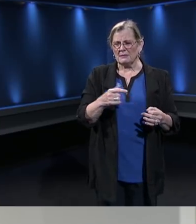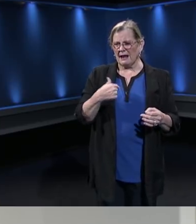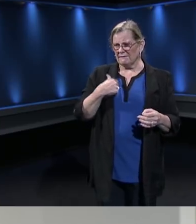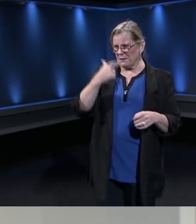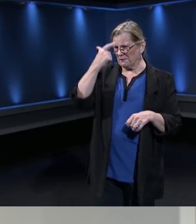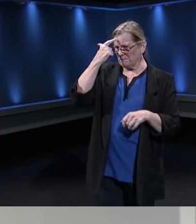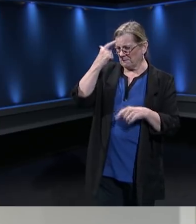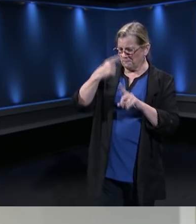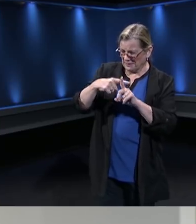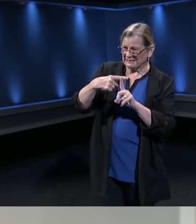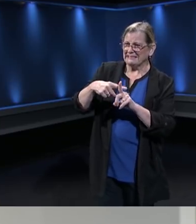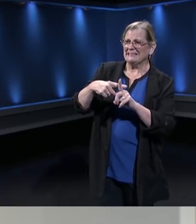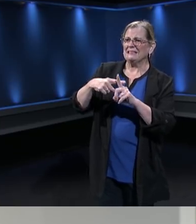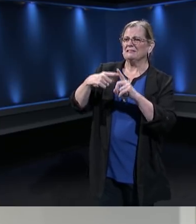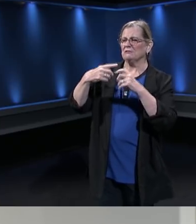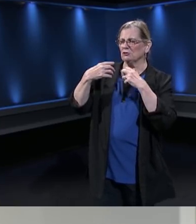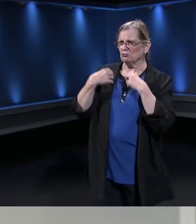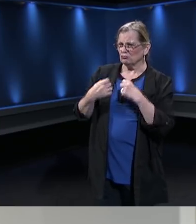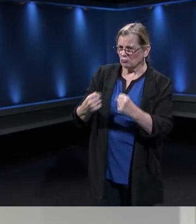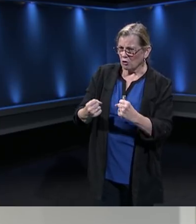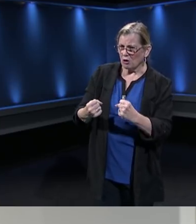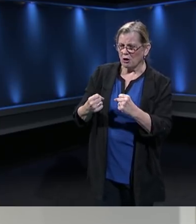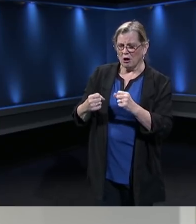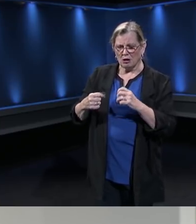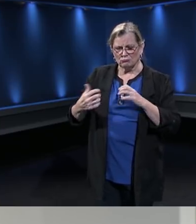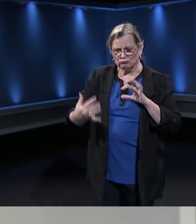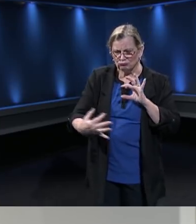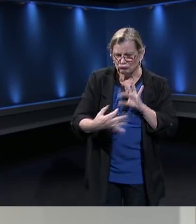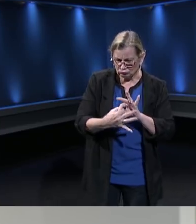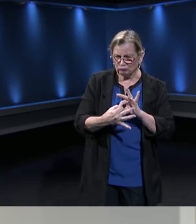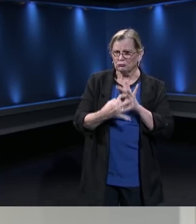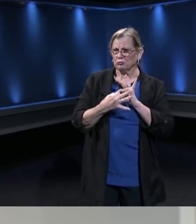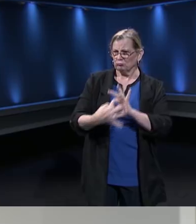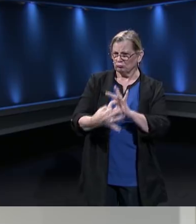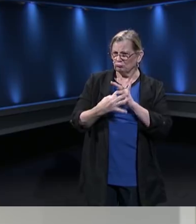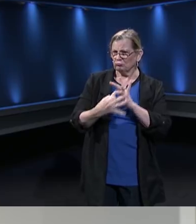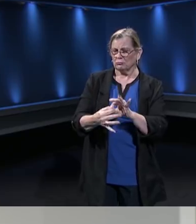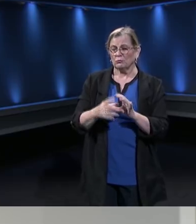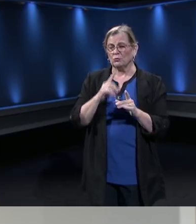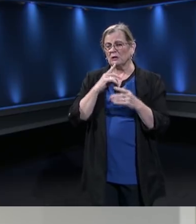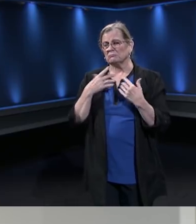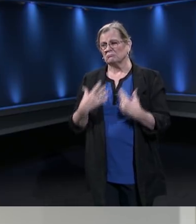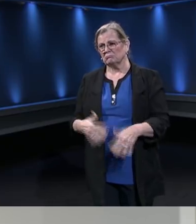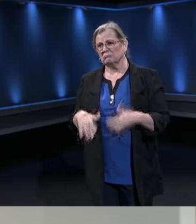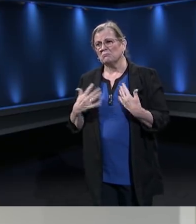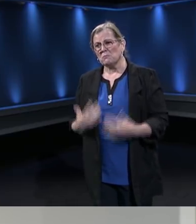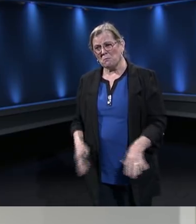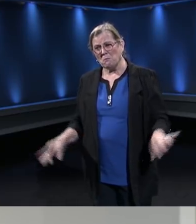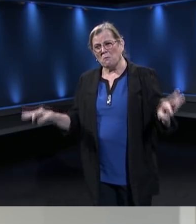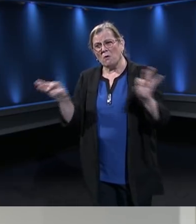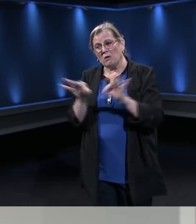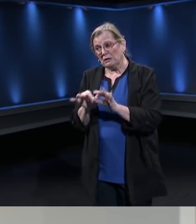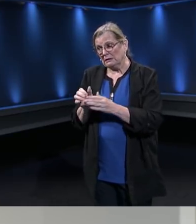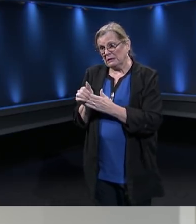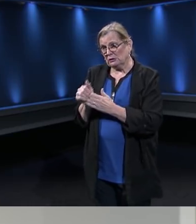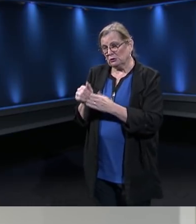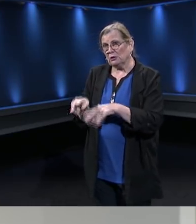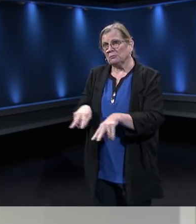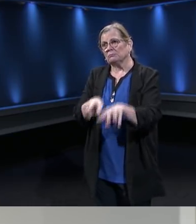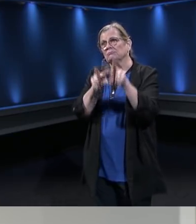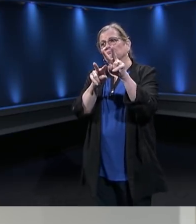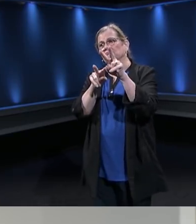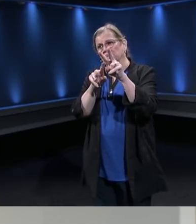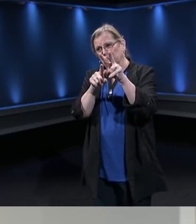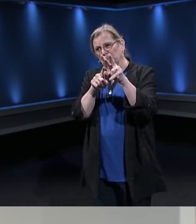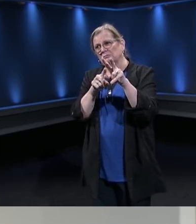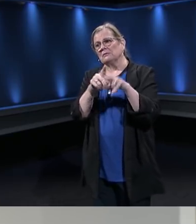to the school year. The connection is so important, and there is clear direction here in Fairfax County Public Schools about the need